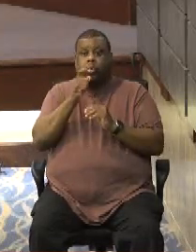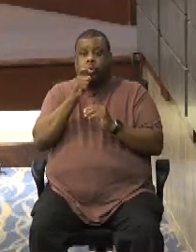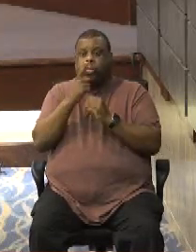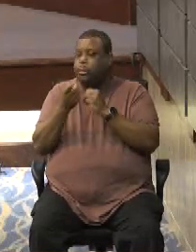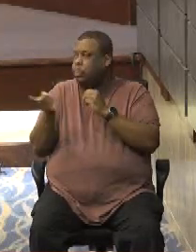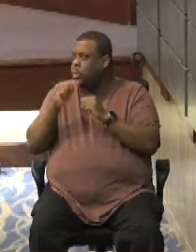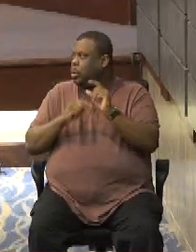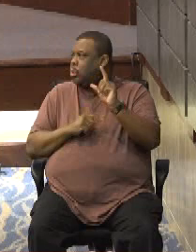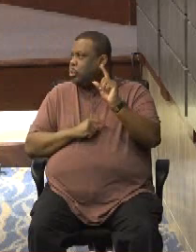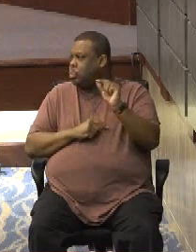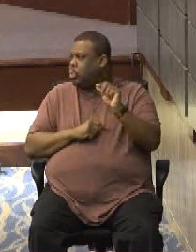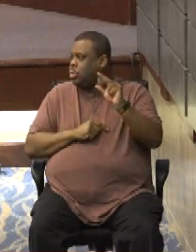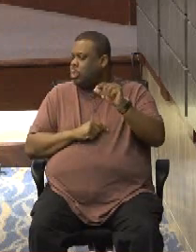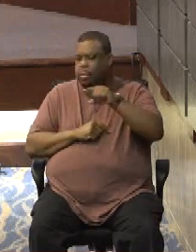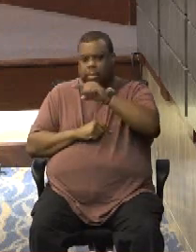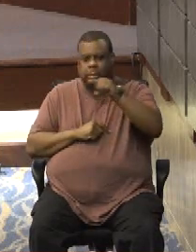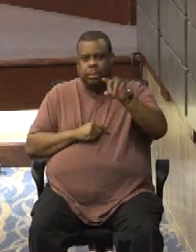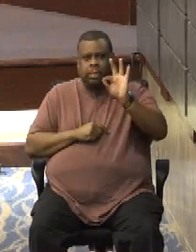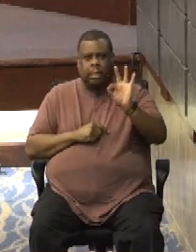hearing 2023-981.